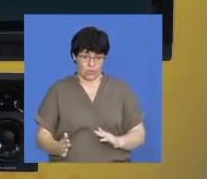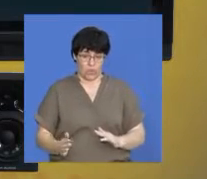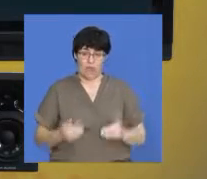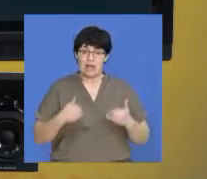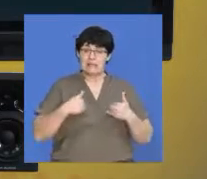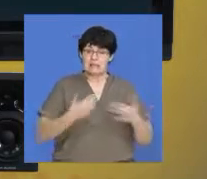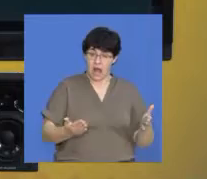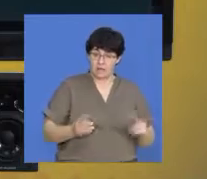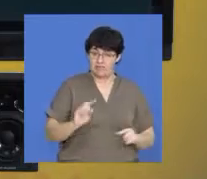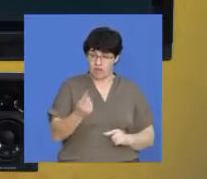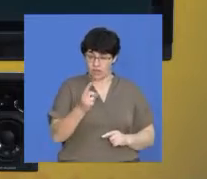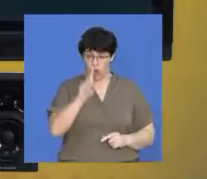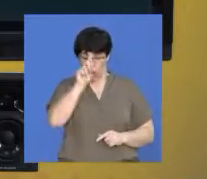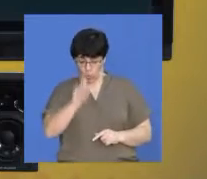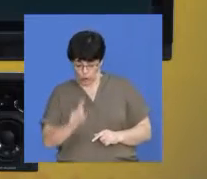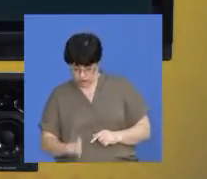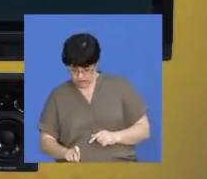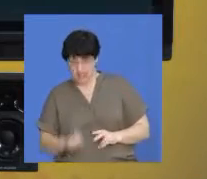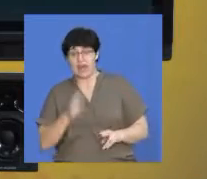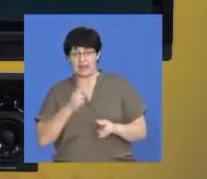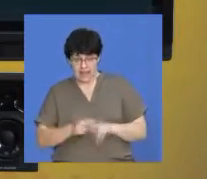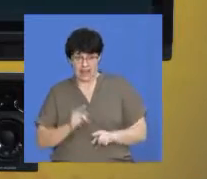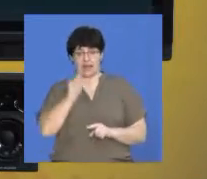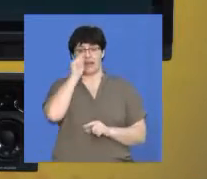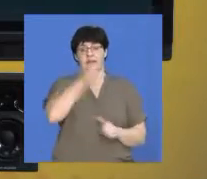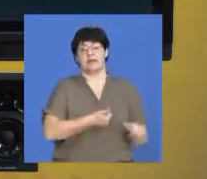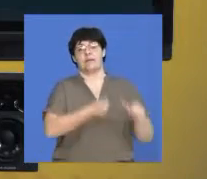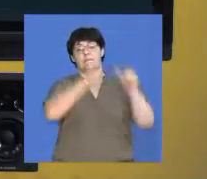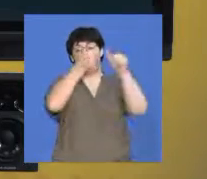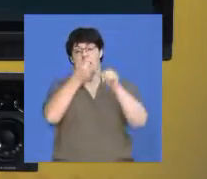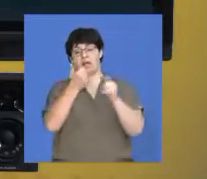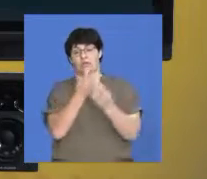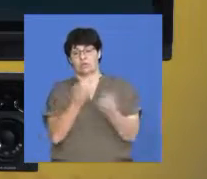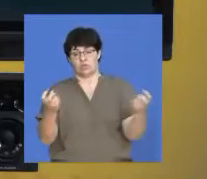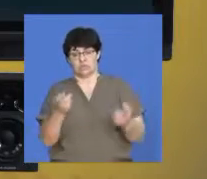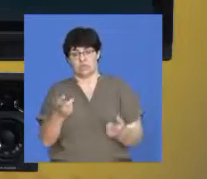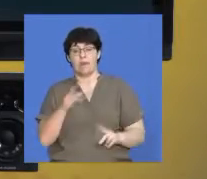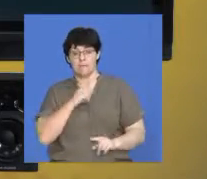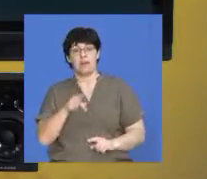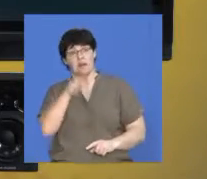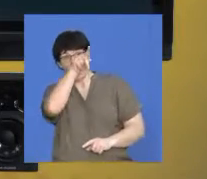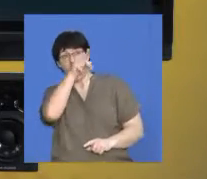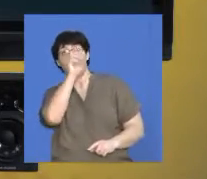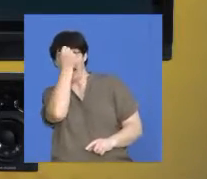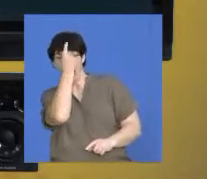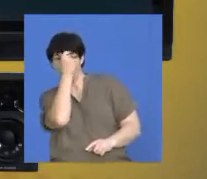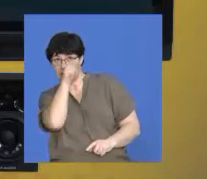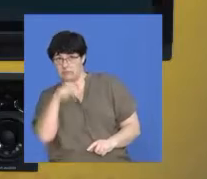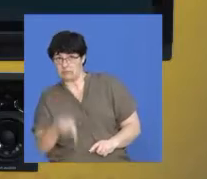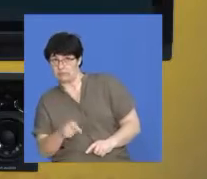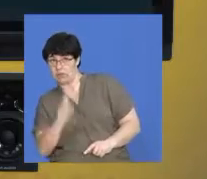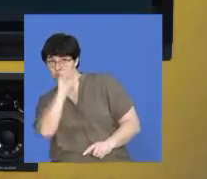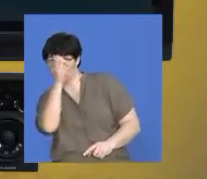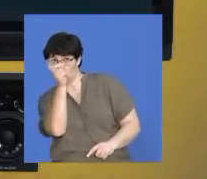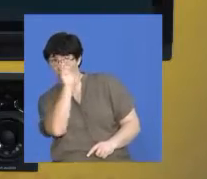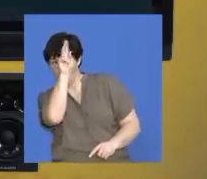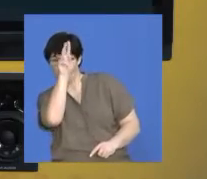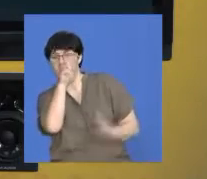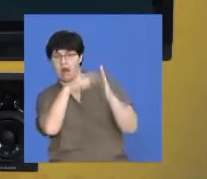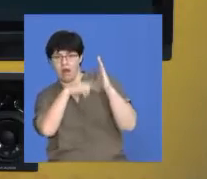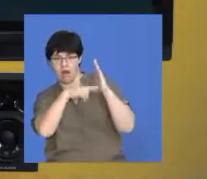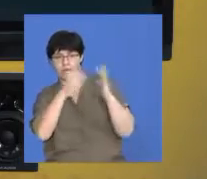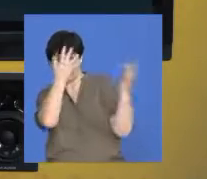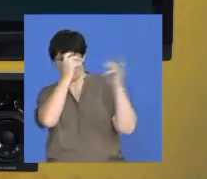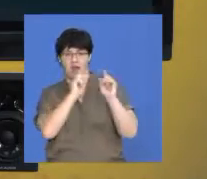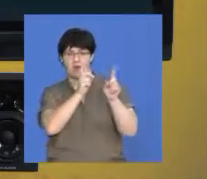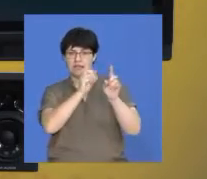with reading the questions before you read the source, so that when you read the source, you're already reading it with understanding. You're already working out